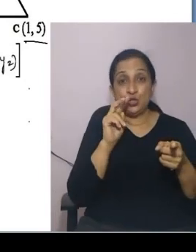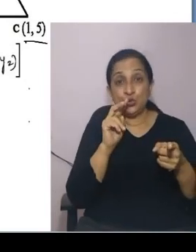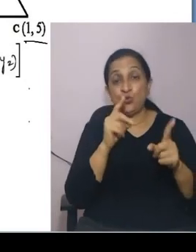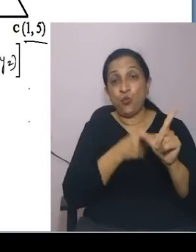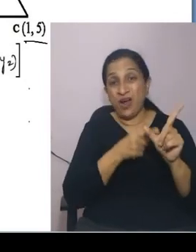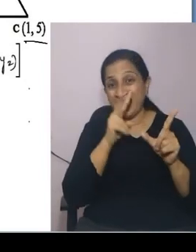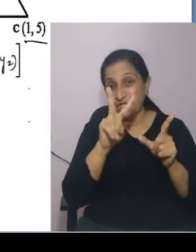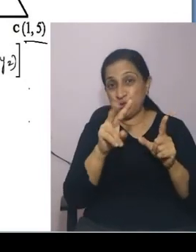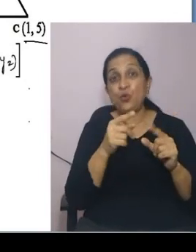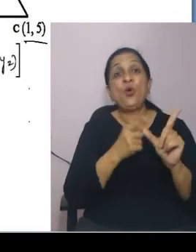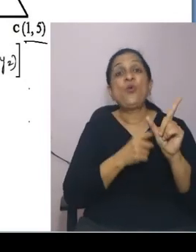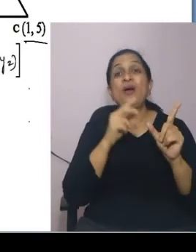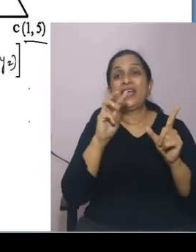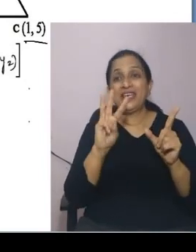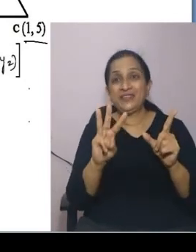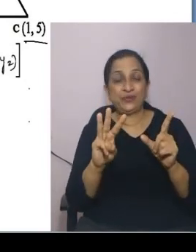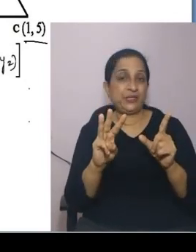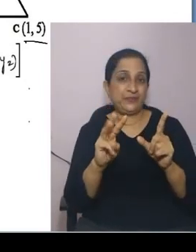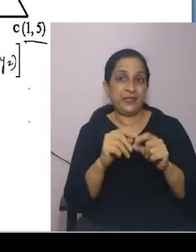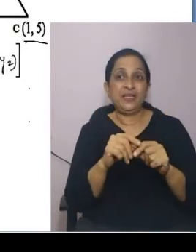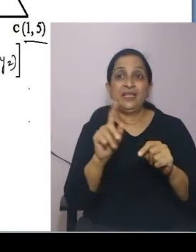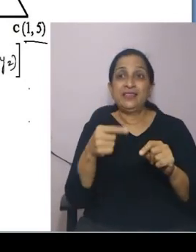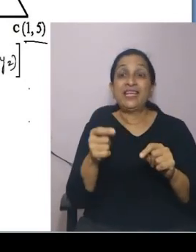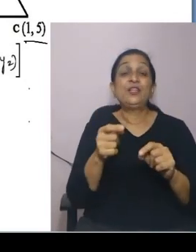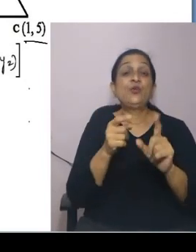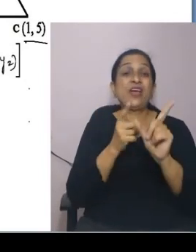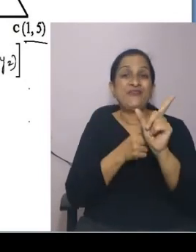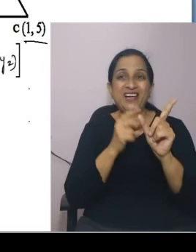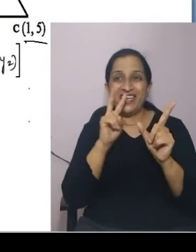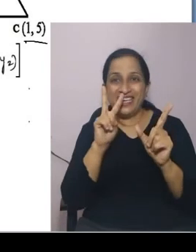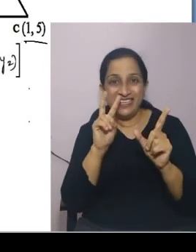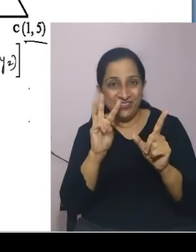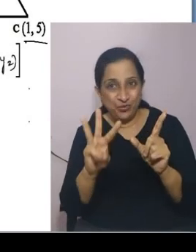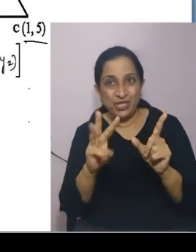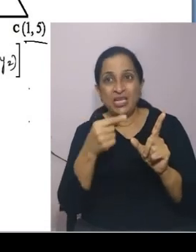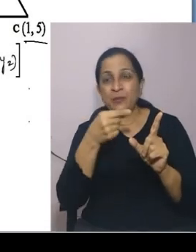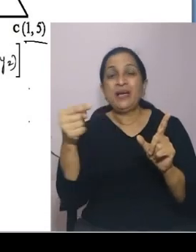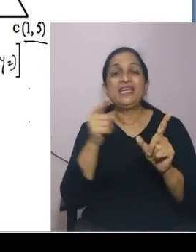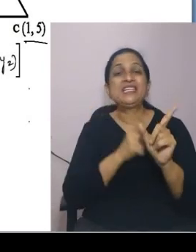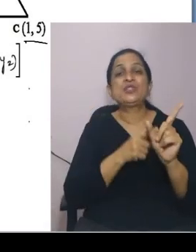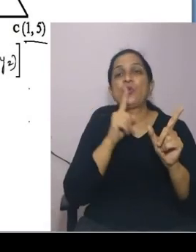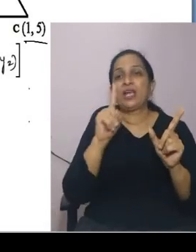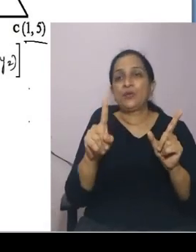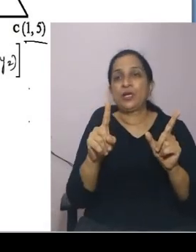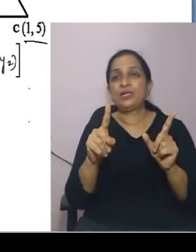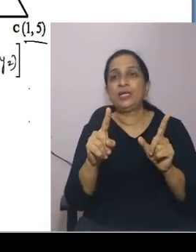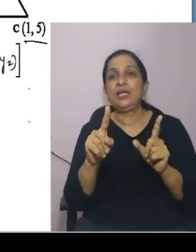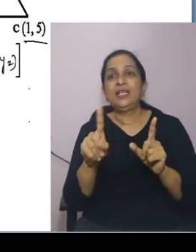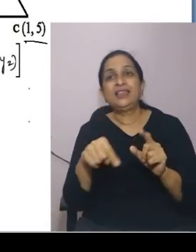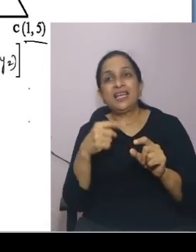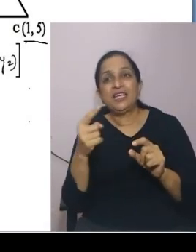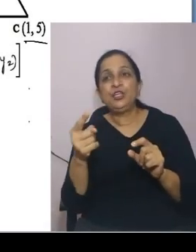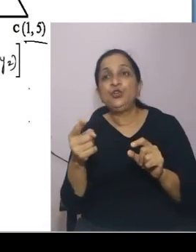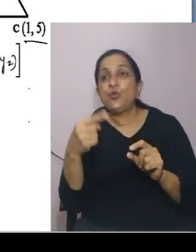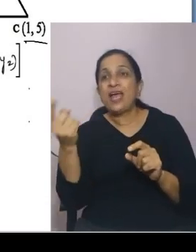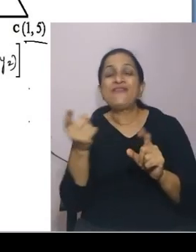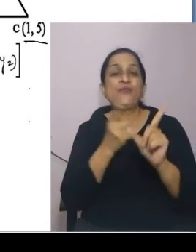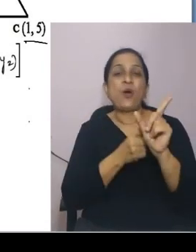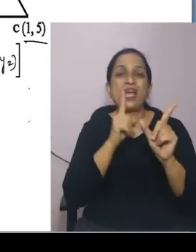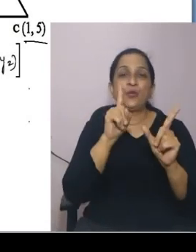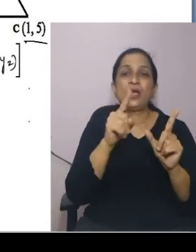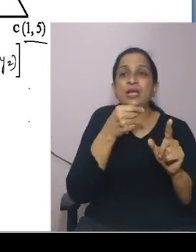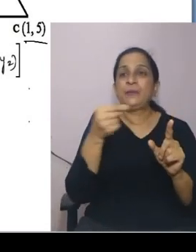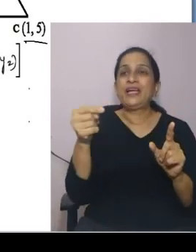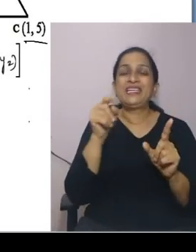y3. Then after y2 you go to y3, so it becomes y3. After y3 you come back, it will be